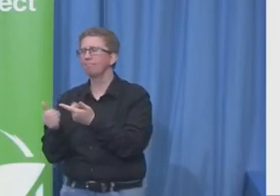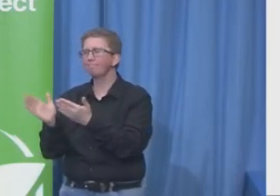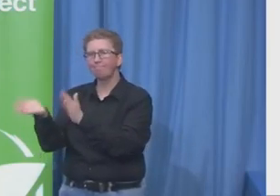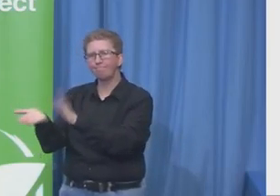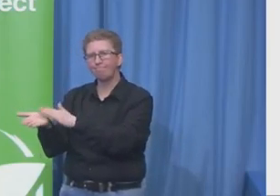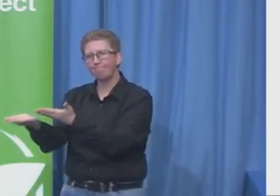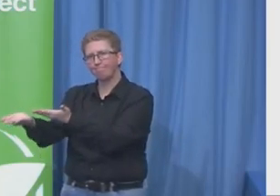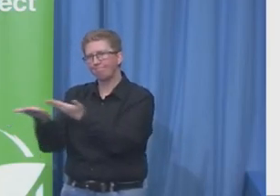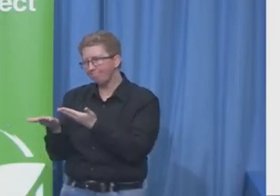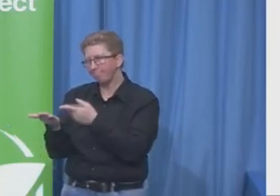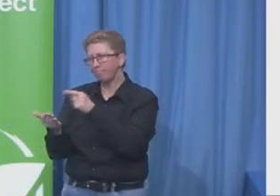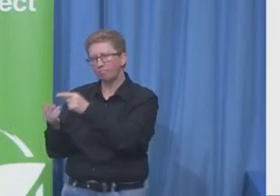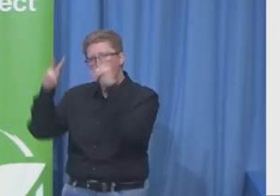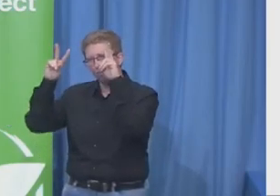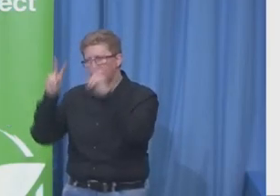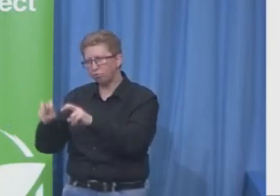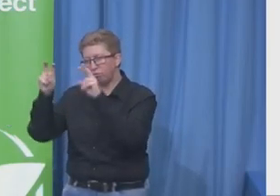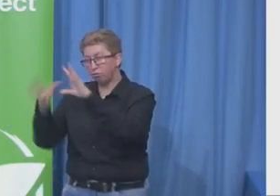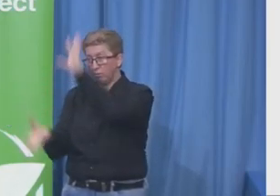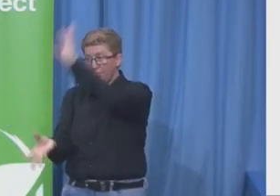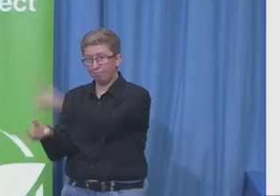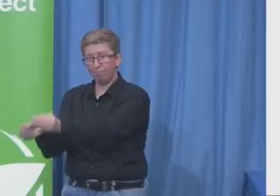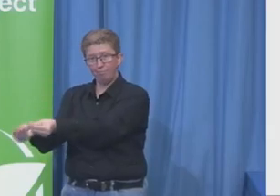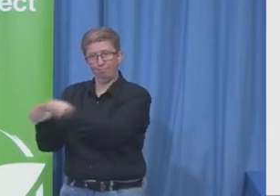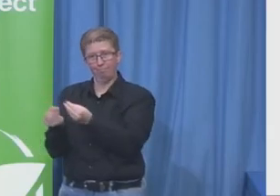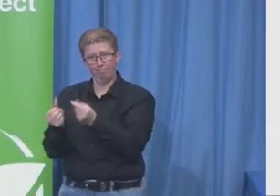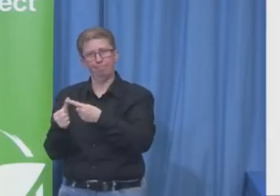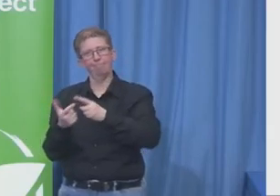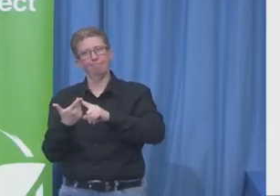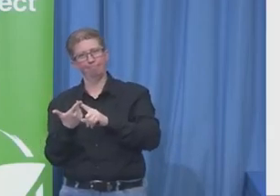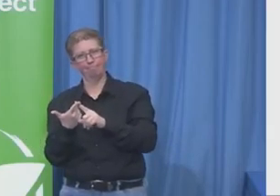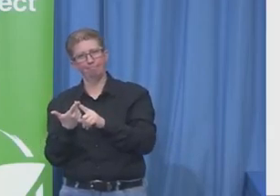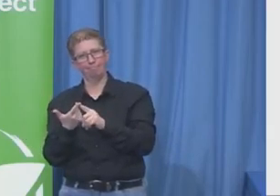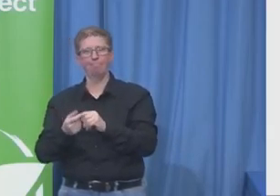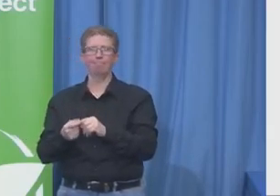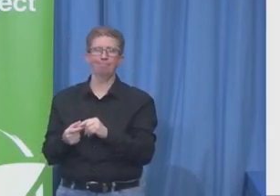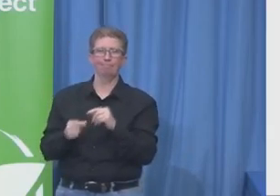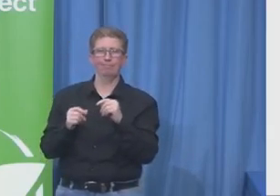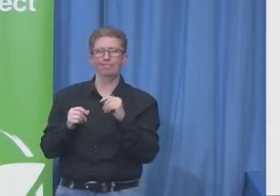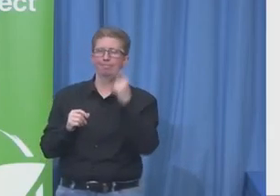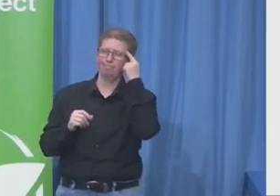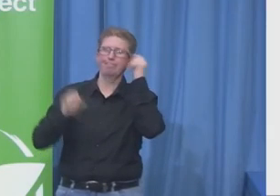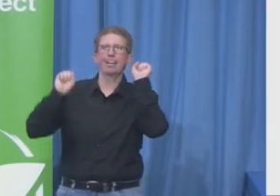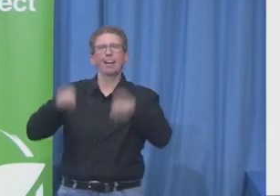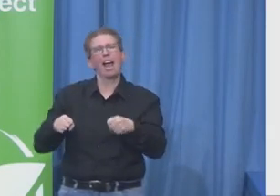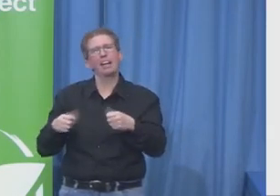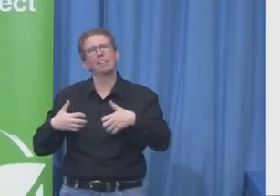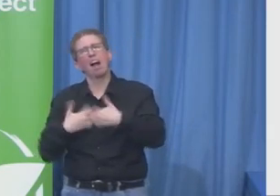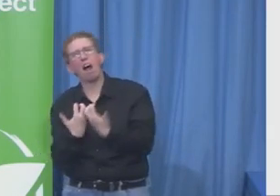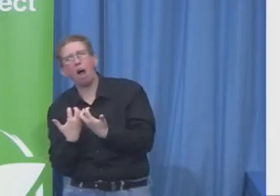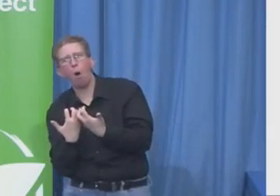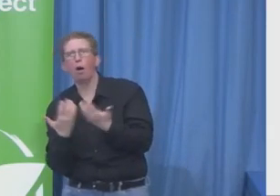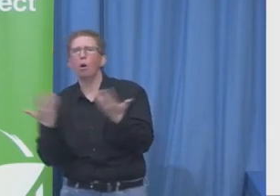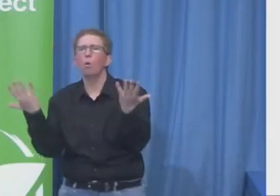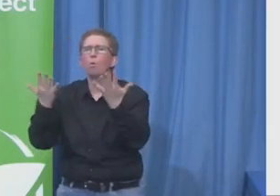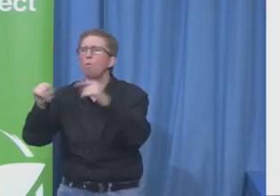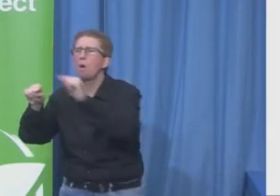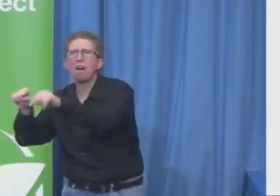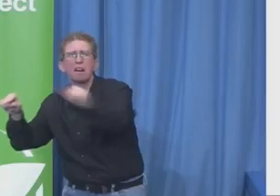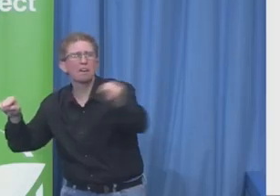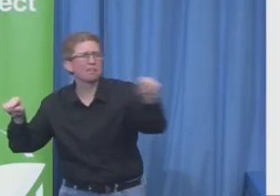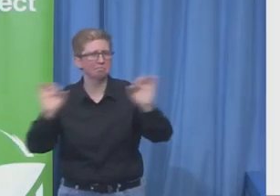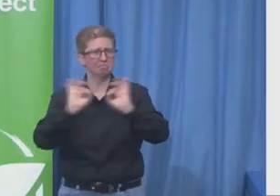in employment. The idea there is to tease out what are some of the good examples, where is the data, what do we